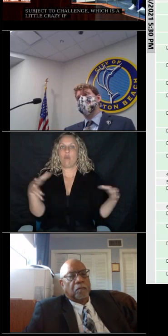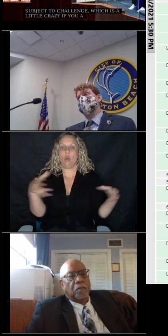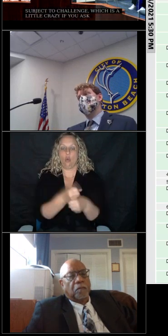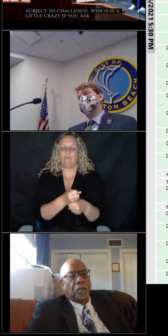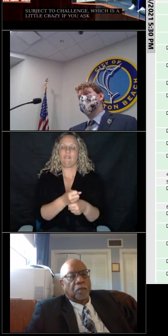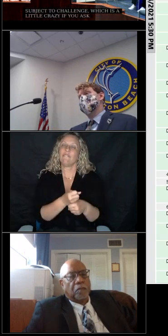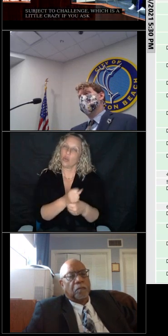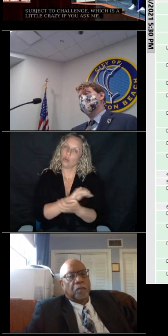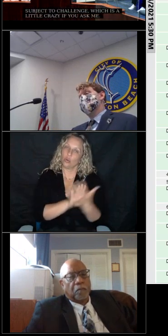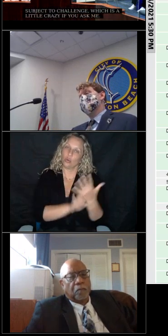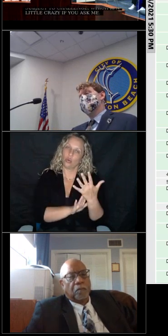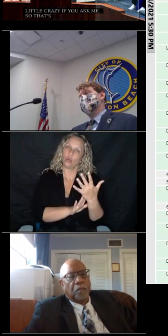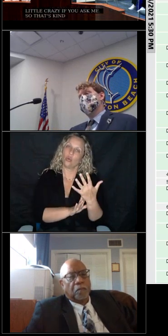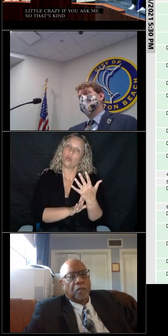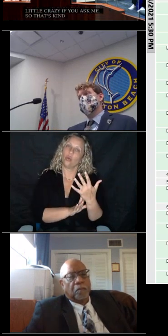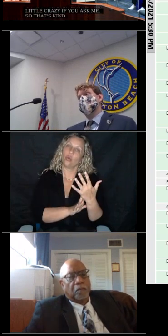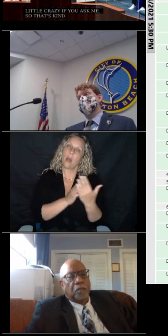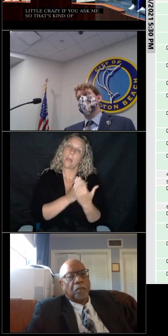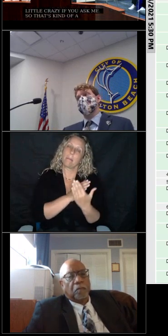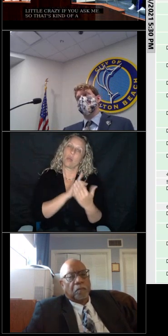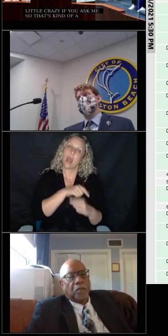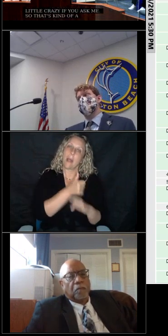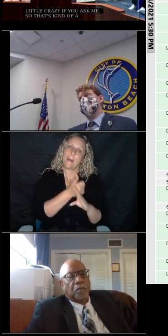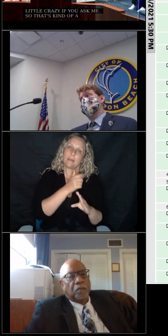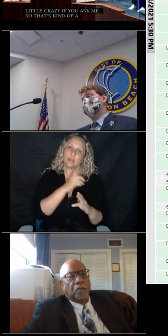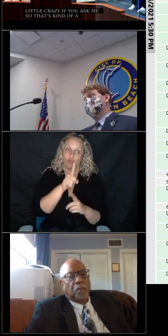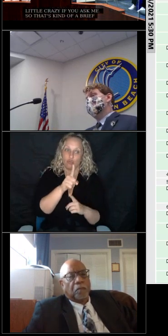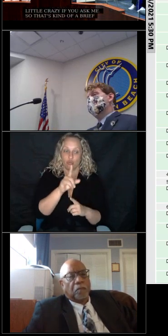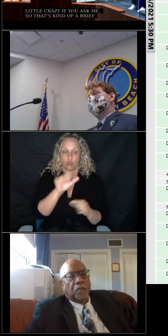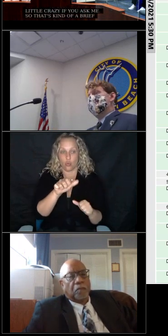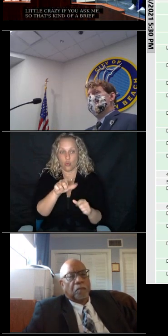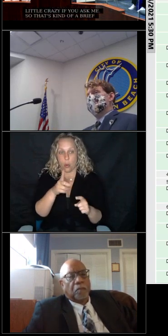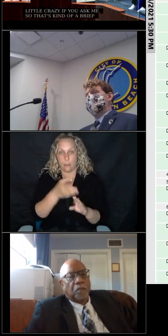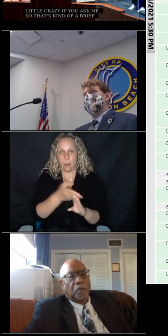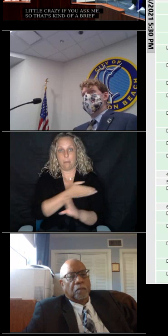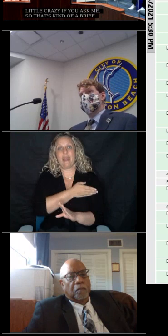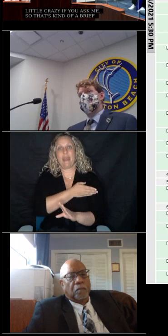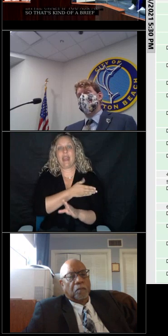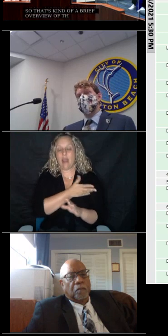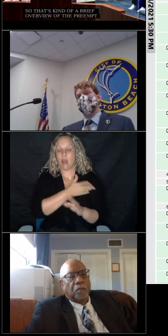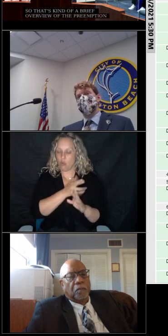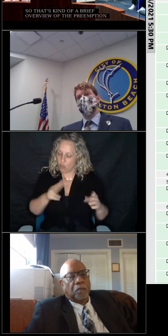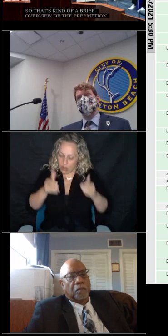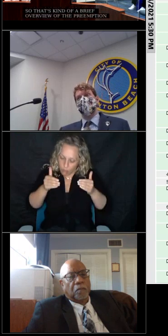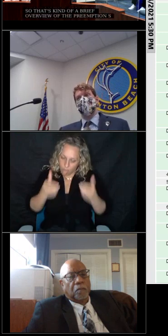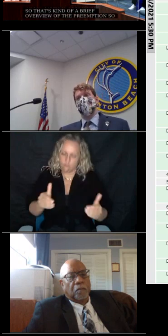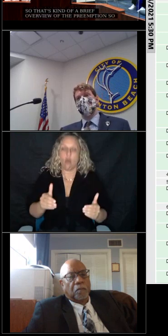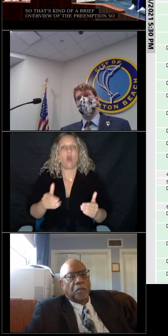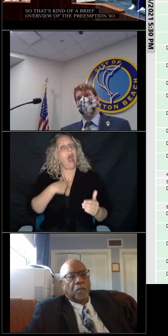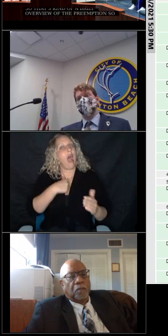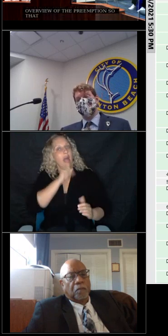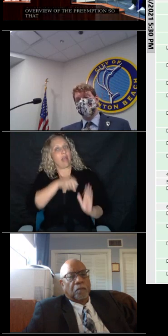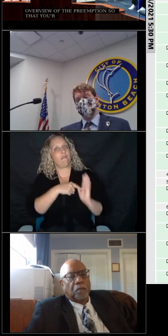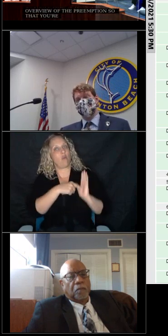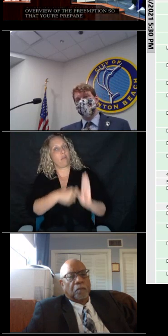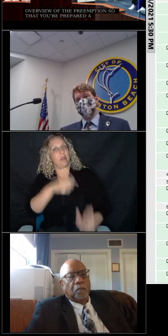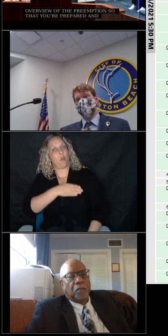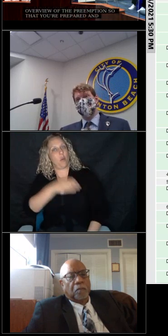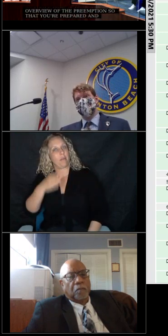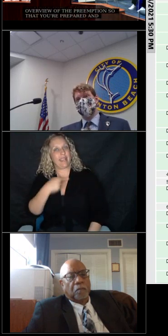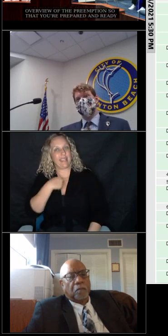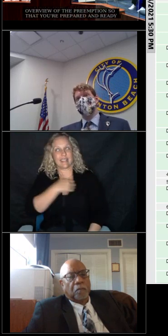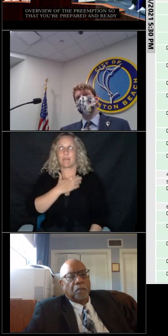of the preemption so that you're prepared and ready to move forward. I love representing Boynton Beach. This